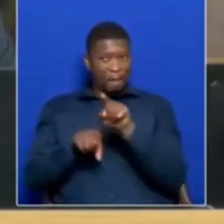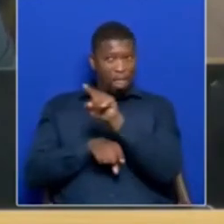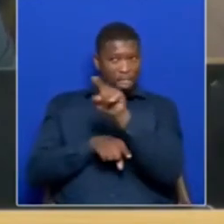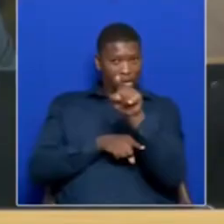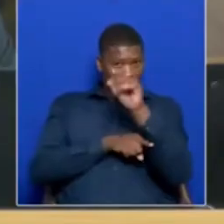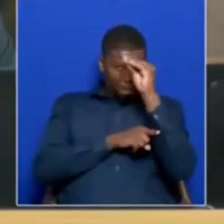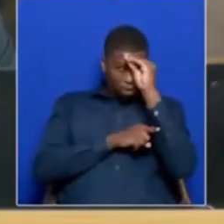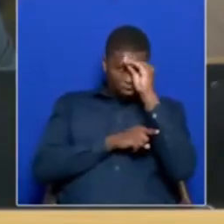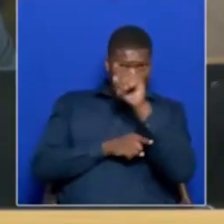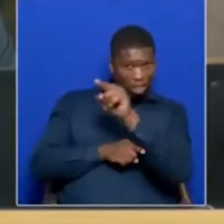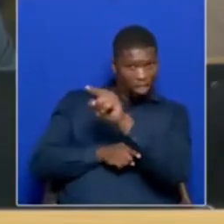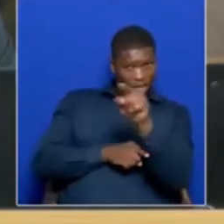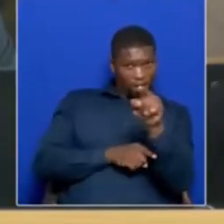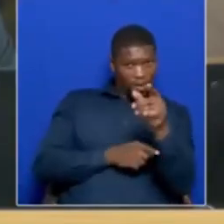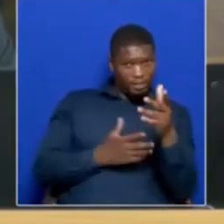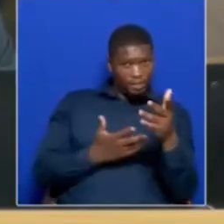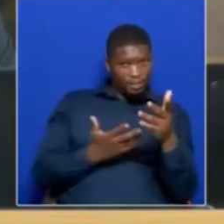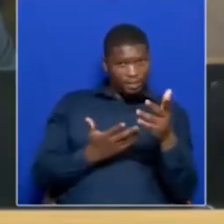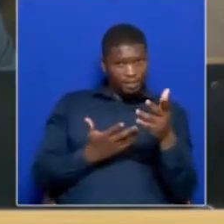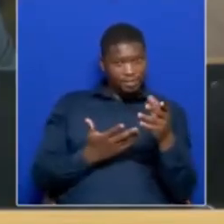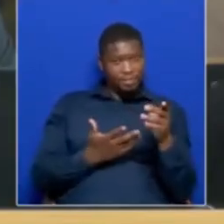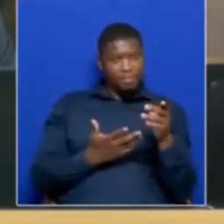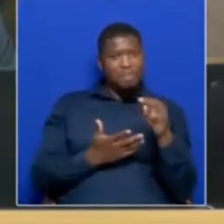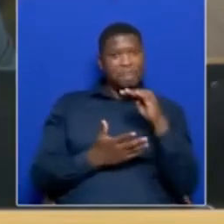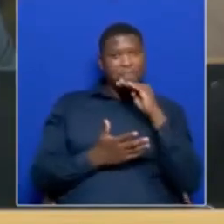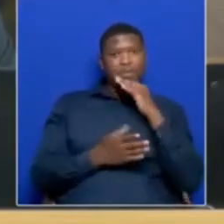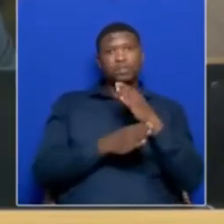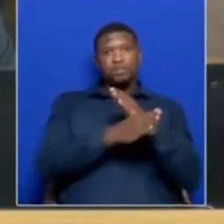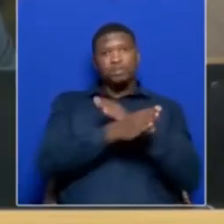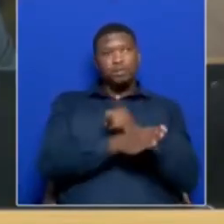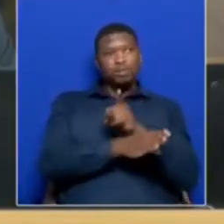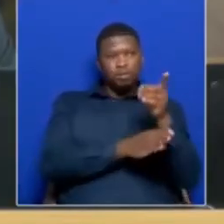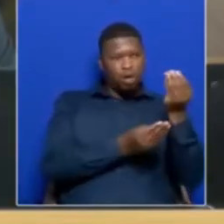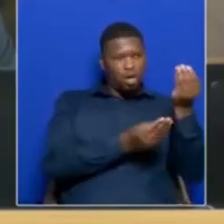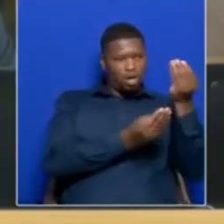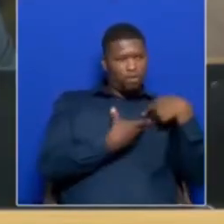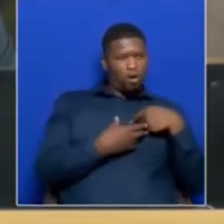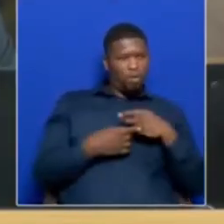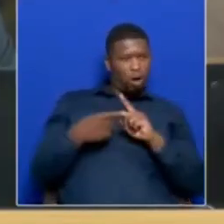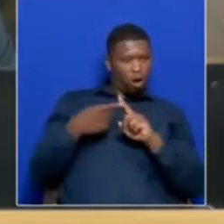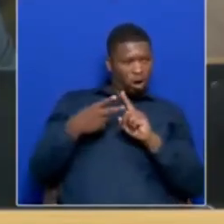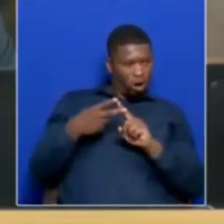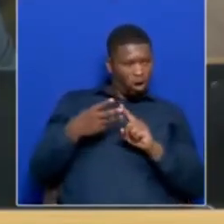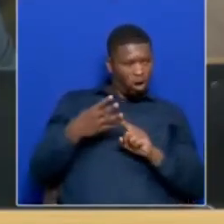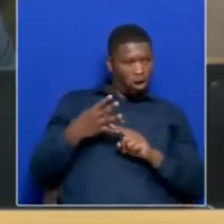were told about by those who advised you of the plot, correct?